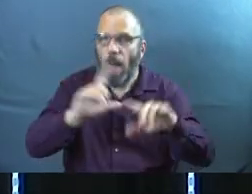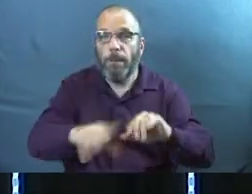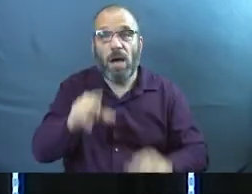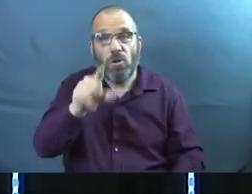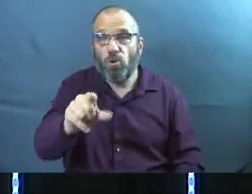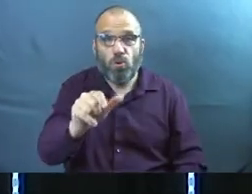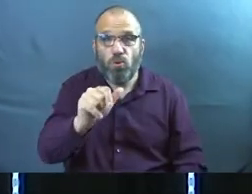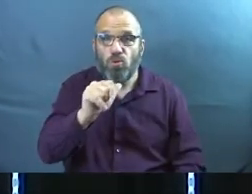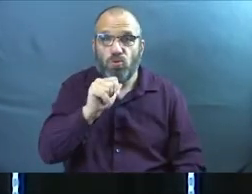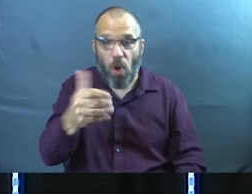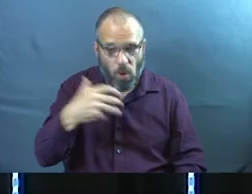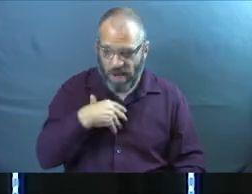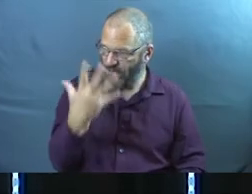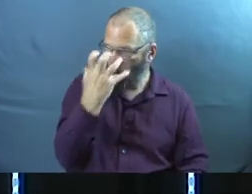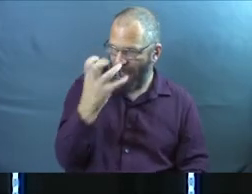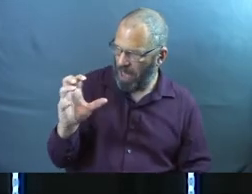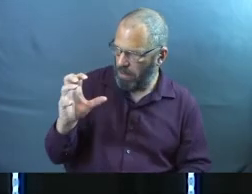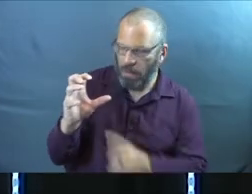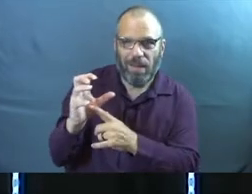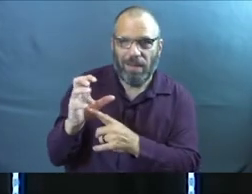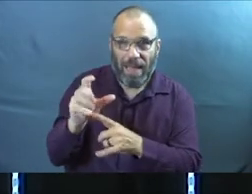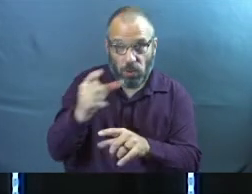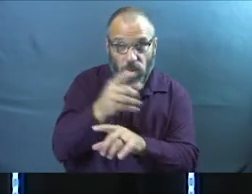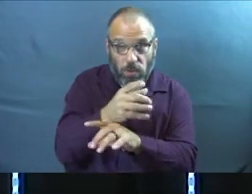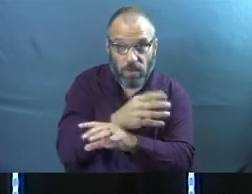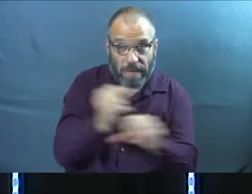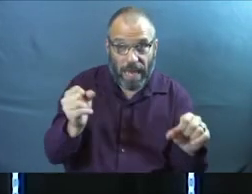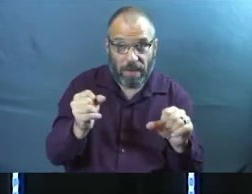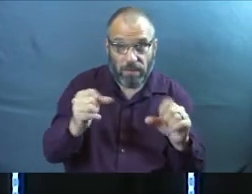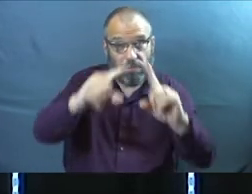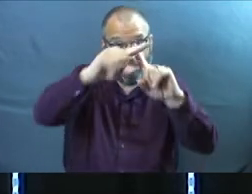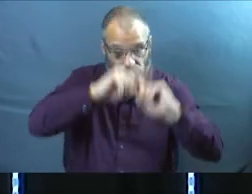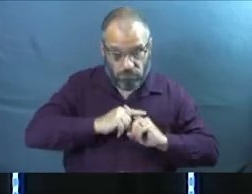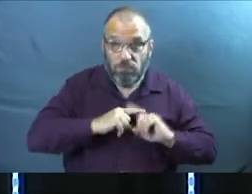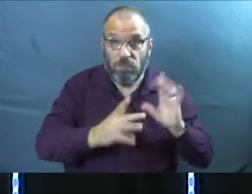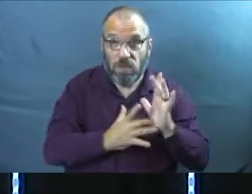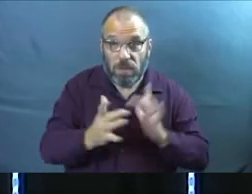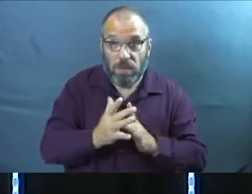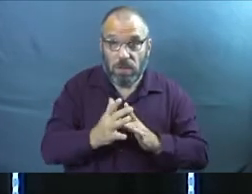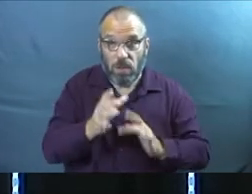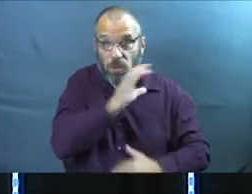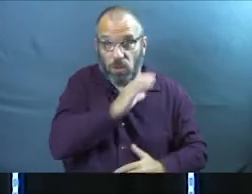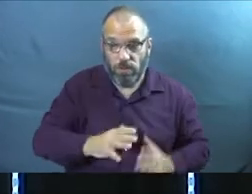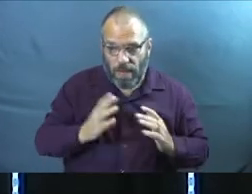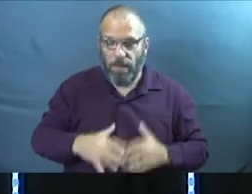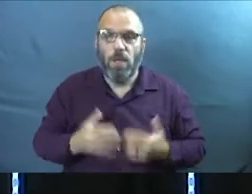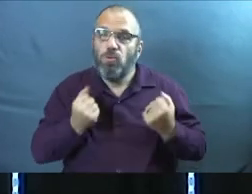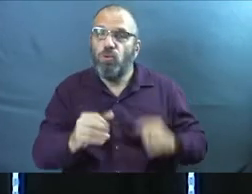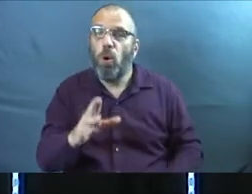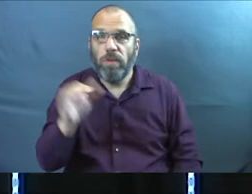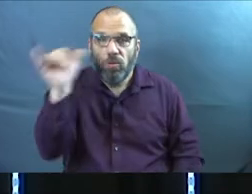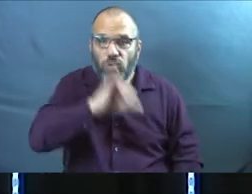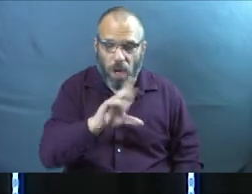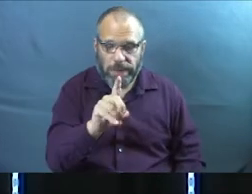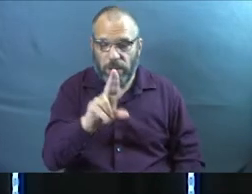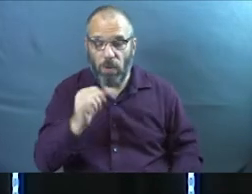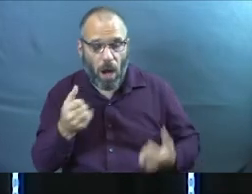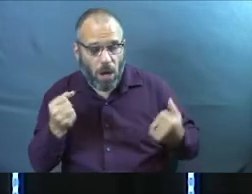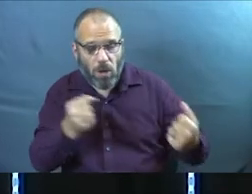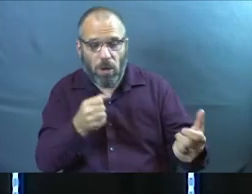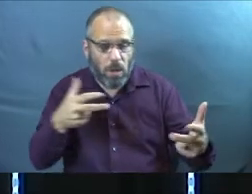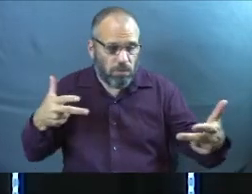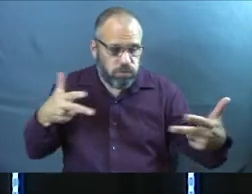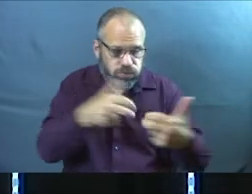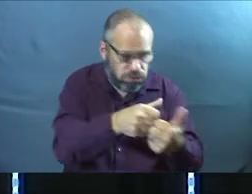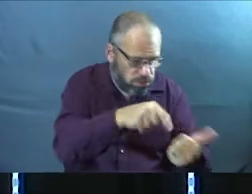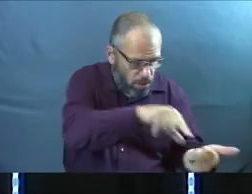you don't get wrath as a child of God. Maybe you were in a DUI, and maybe there was a crash, and